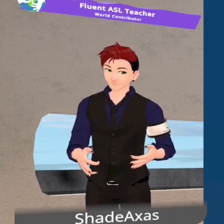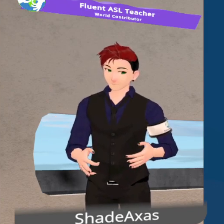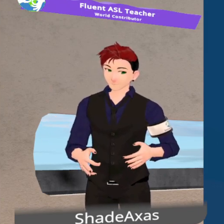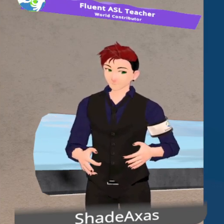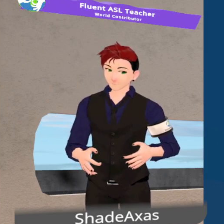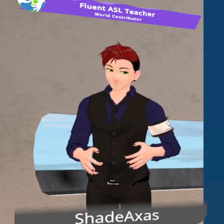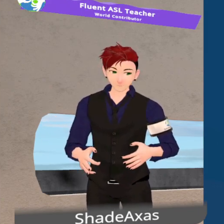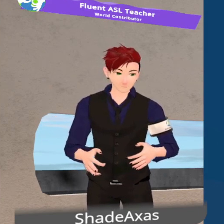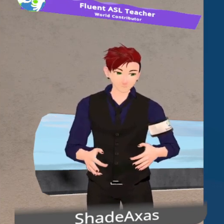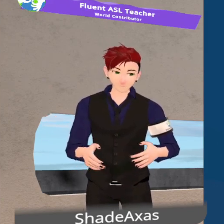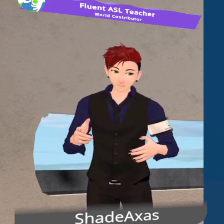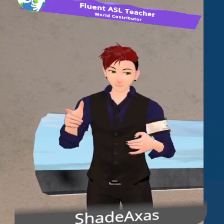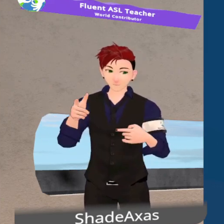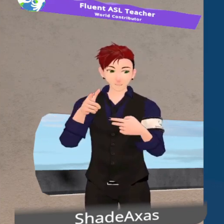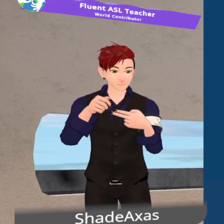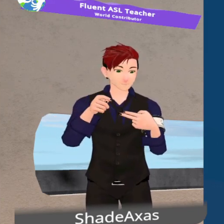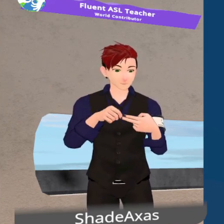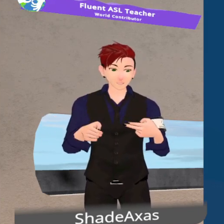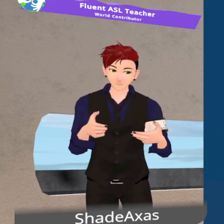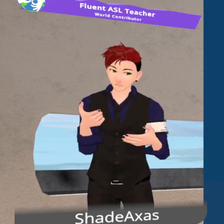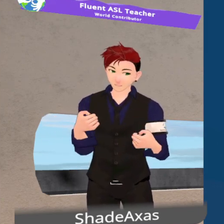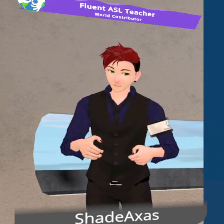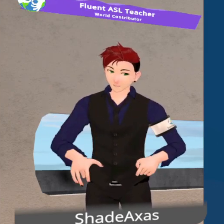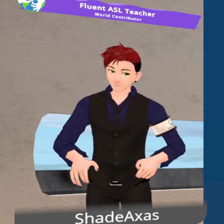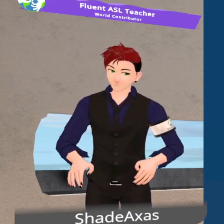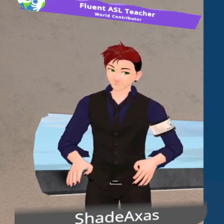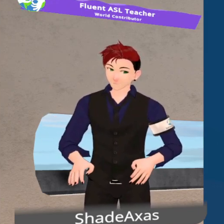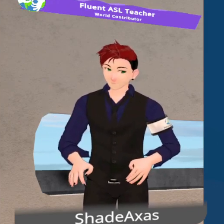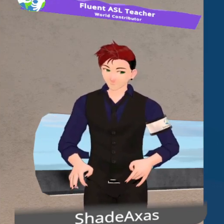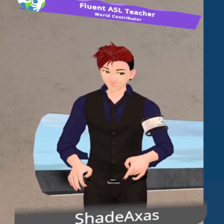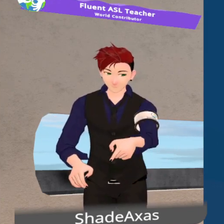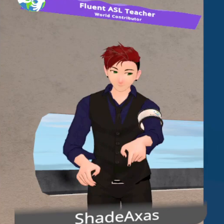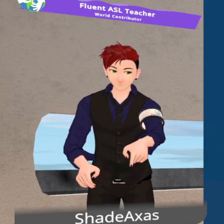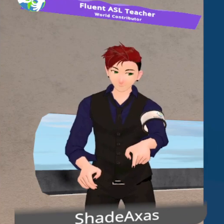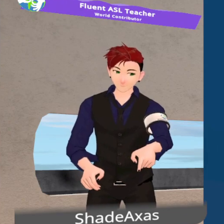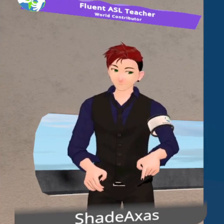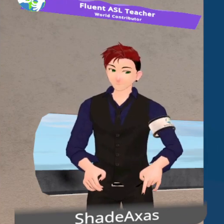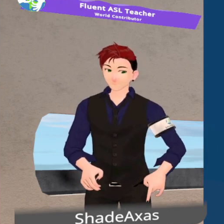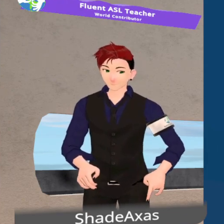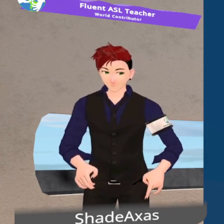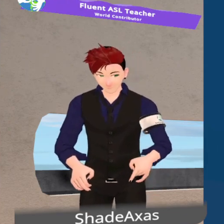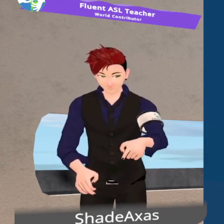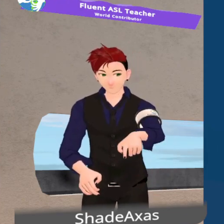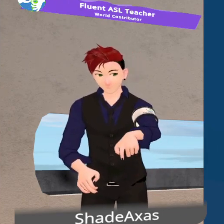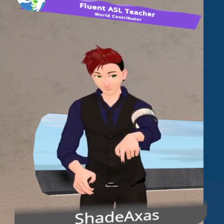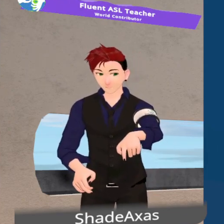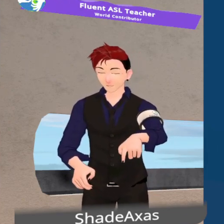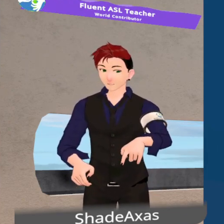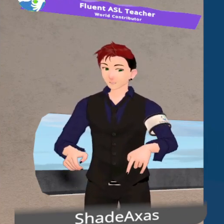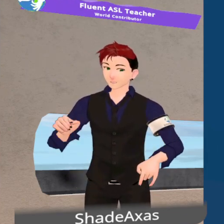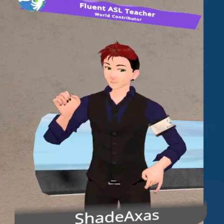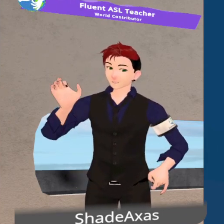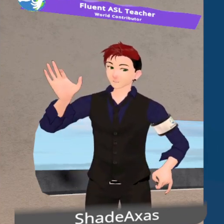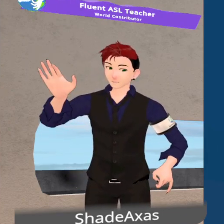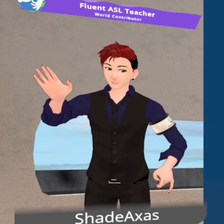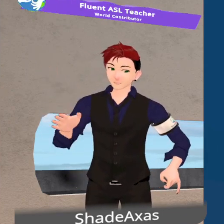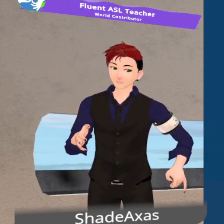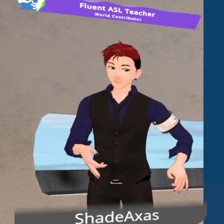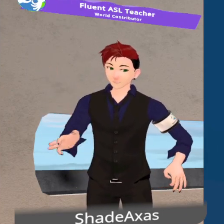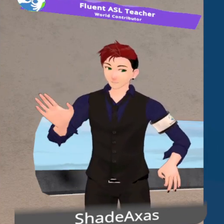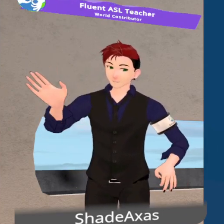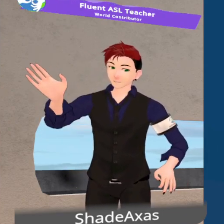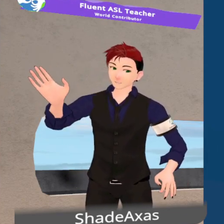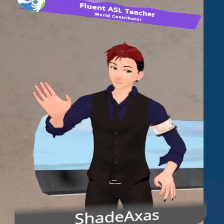That works. I try So to do that's that as an option to do. Intrusive. Hello. That's another option you can do. Just